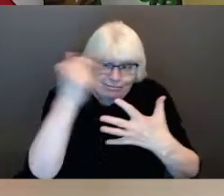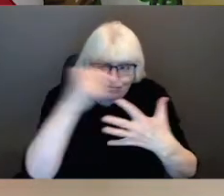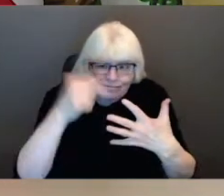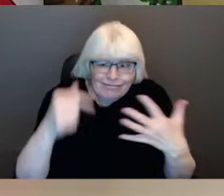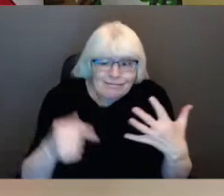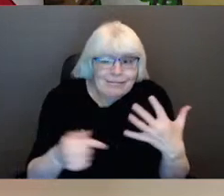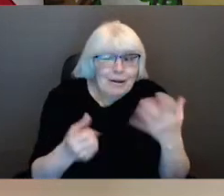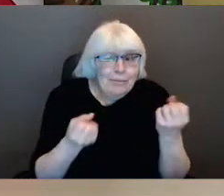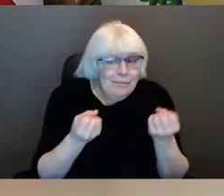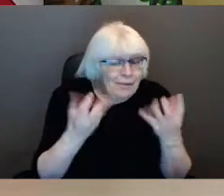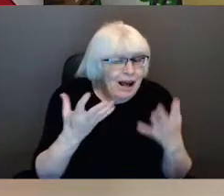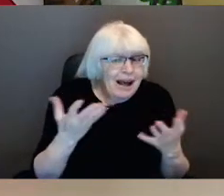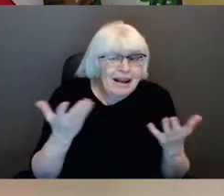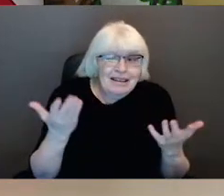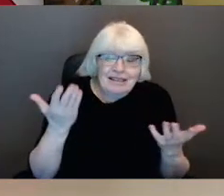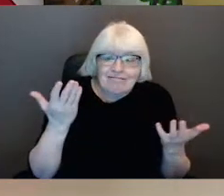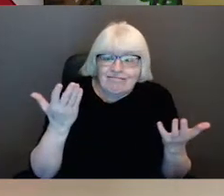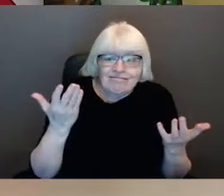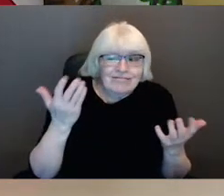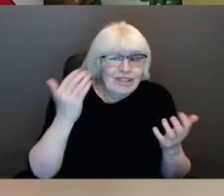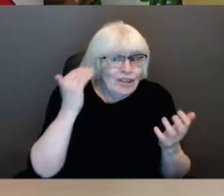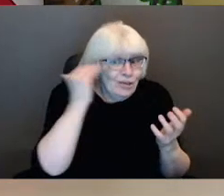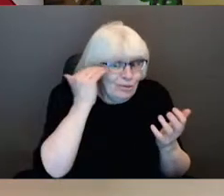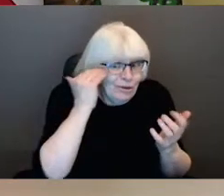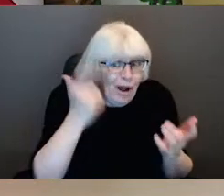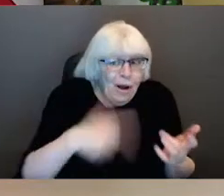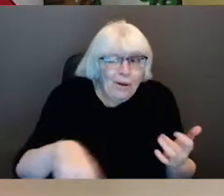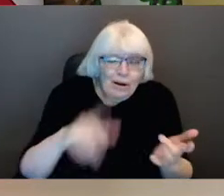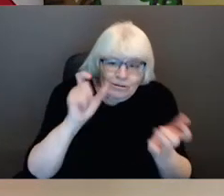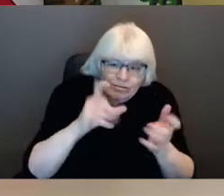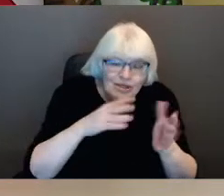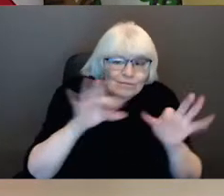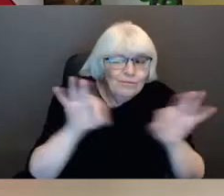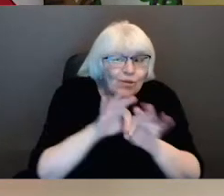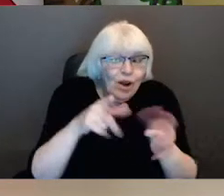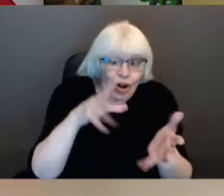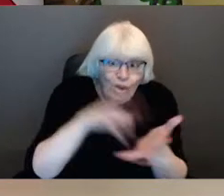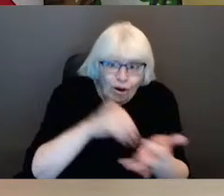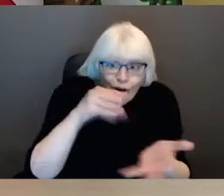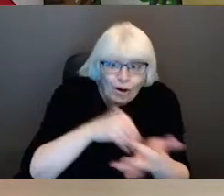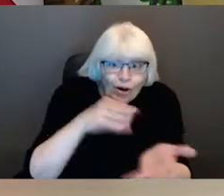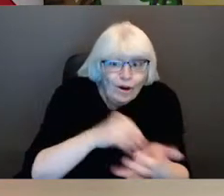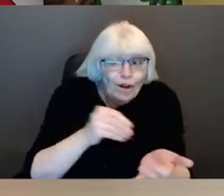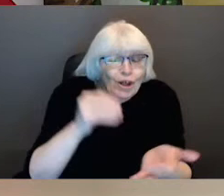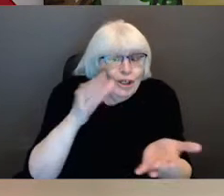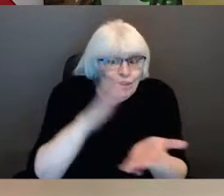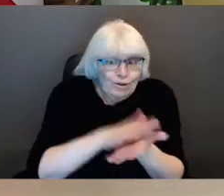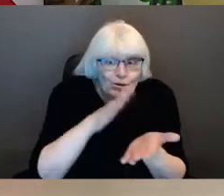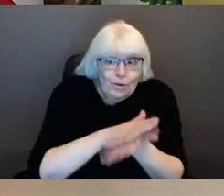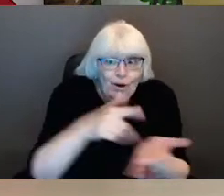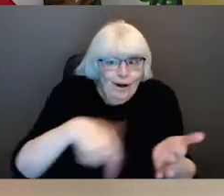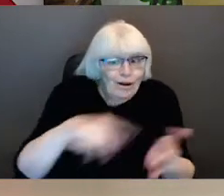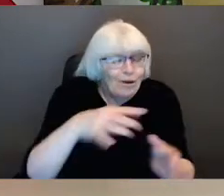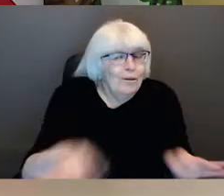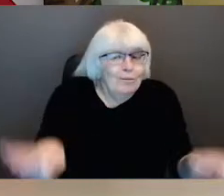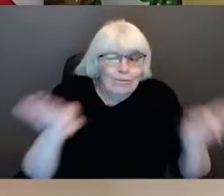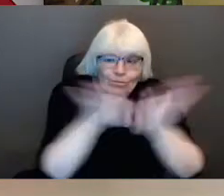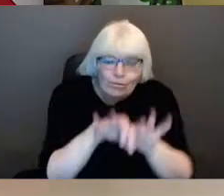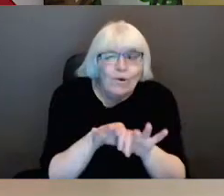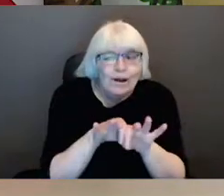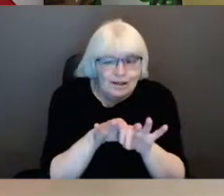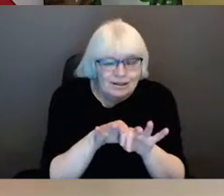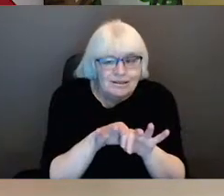being in class learning. We have trying to still make sure, and we're one of